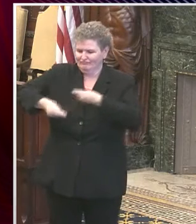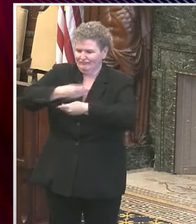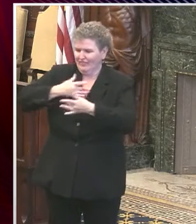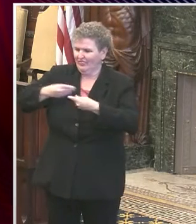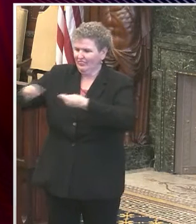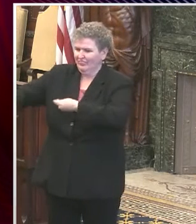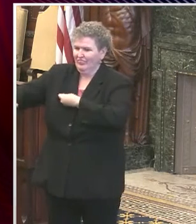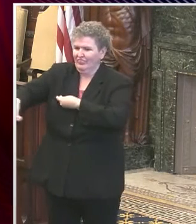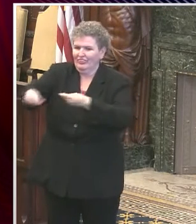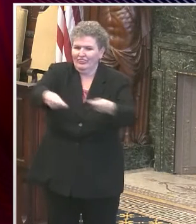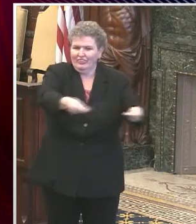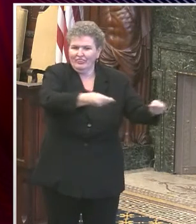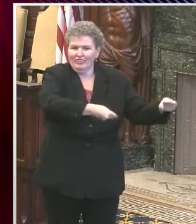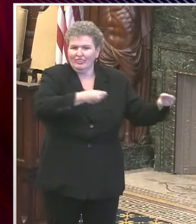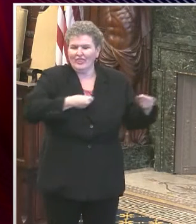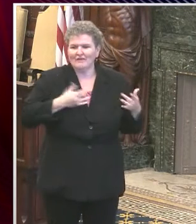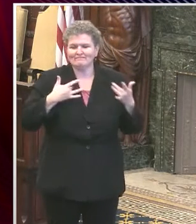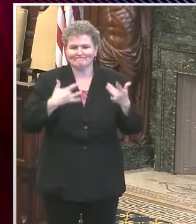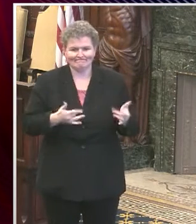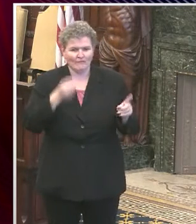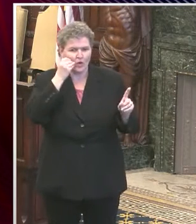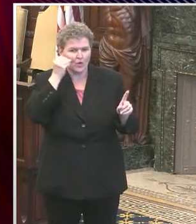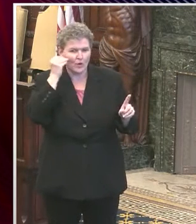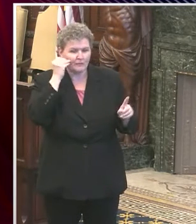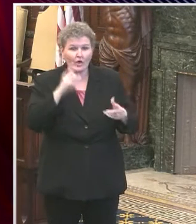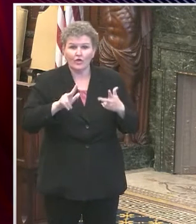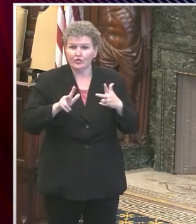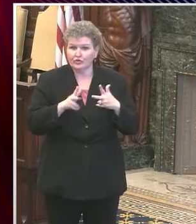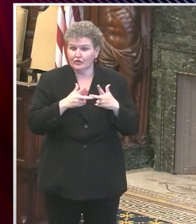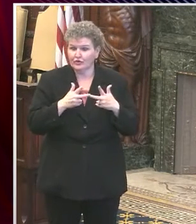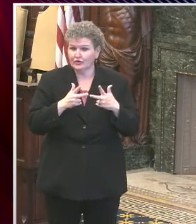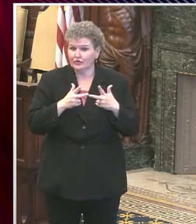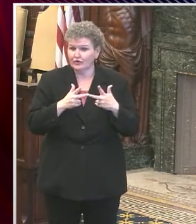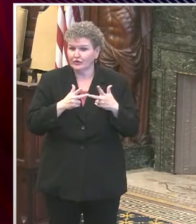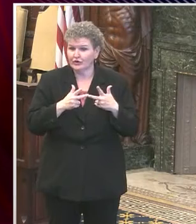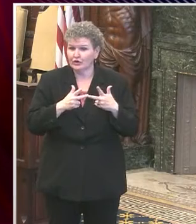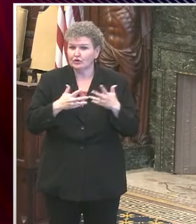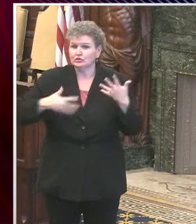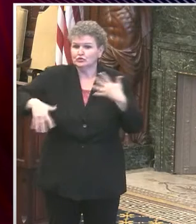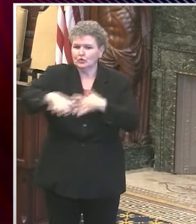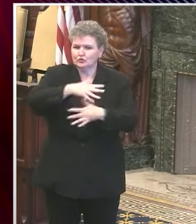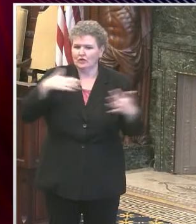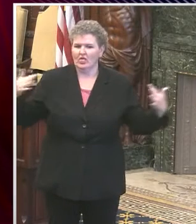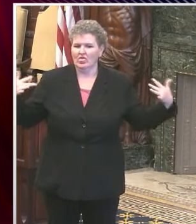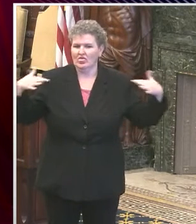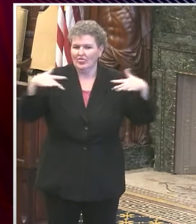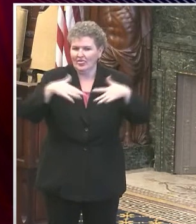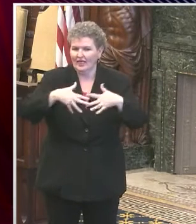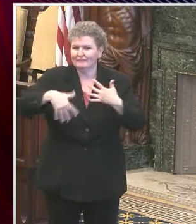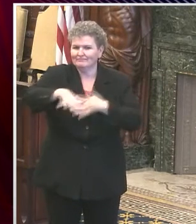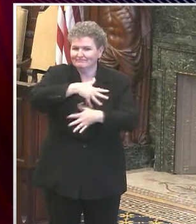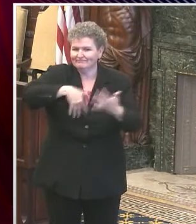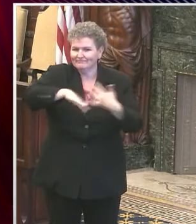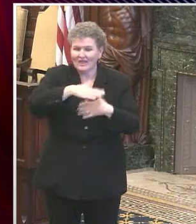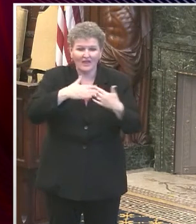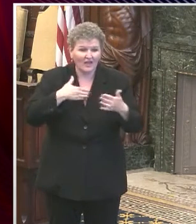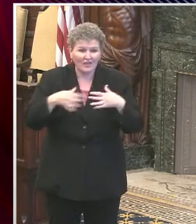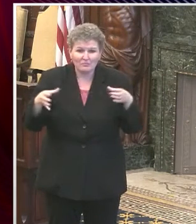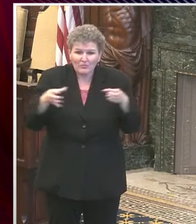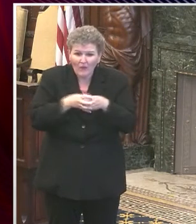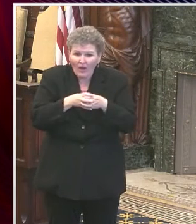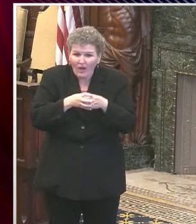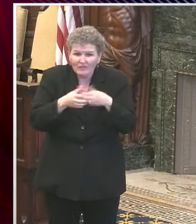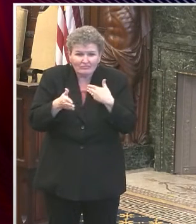And the second and third most common sources of exposures are social gatherings, often typically very small social gatherings, and then